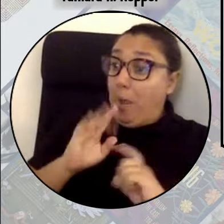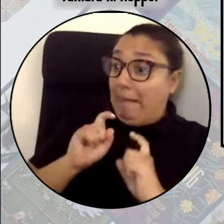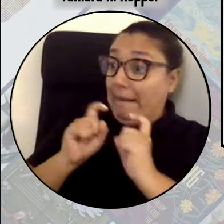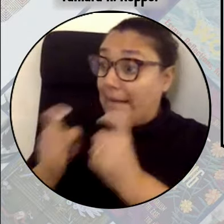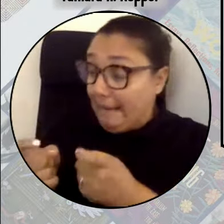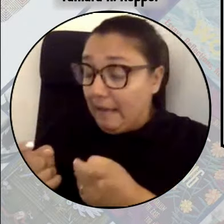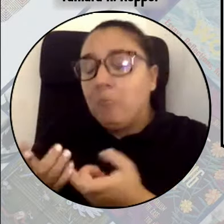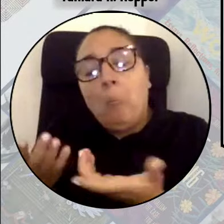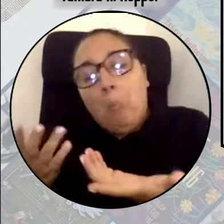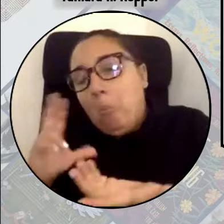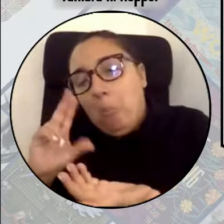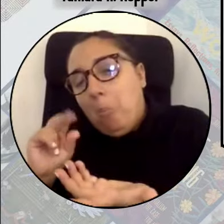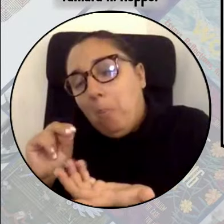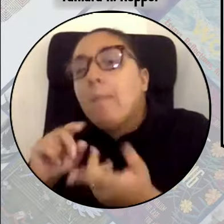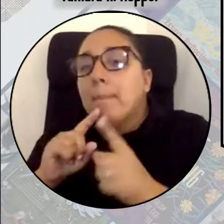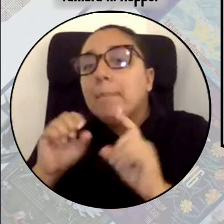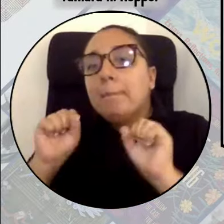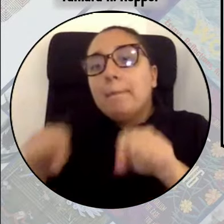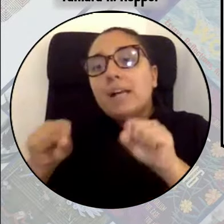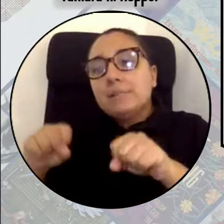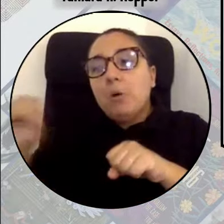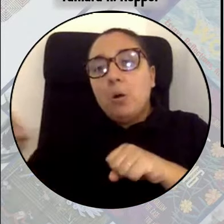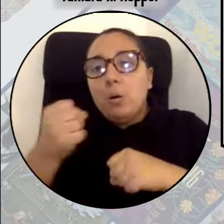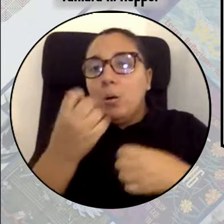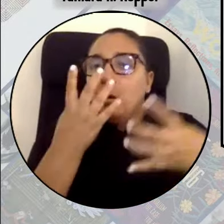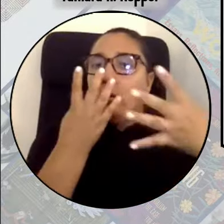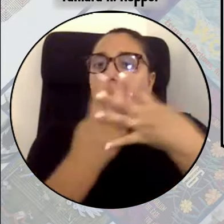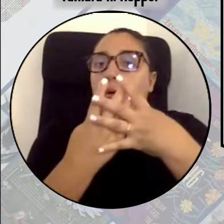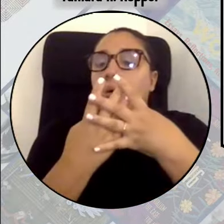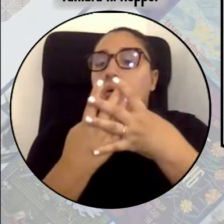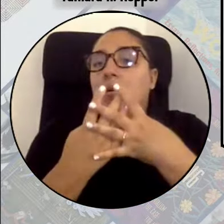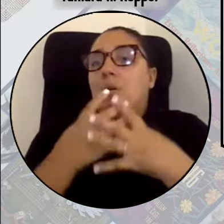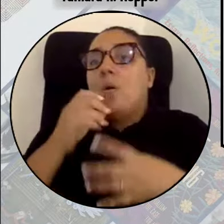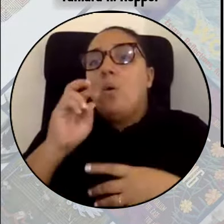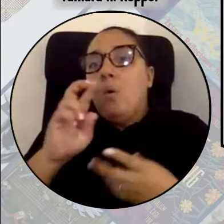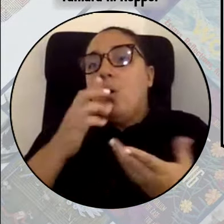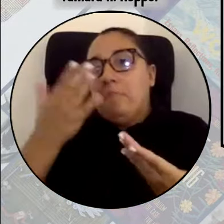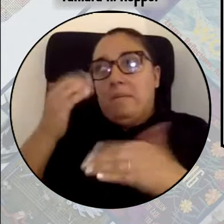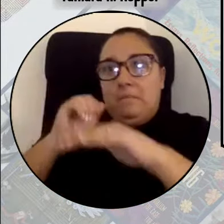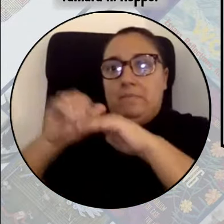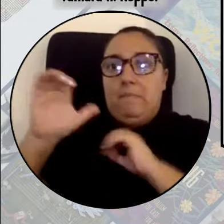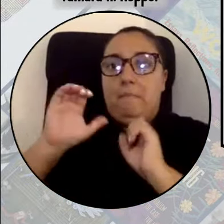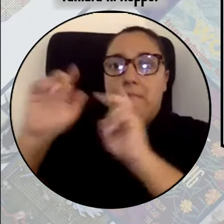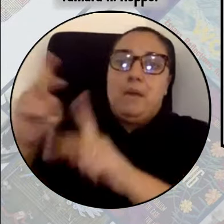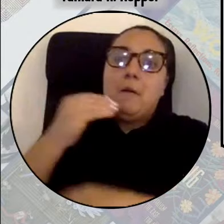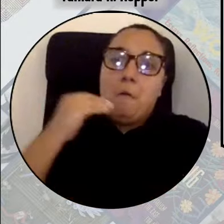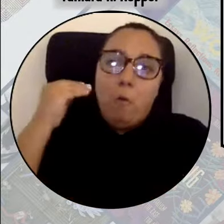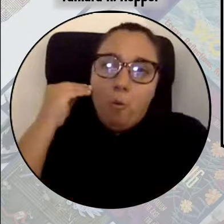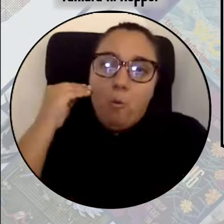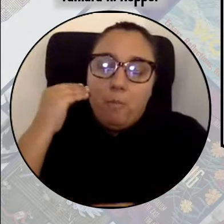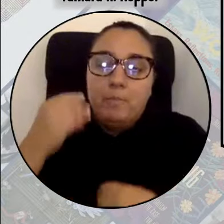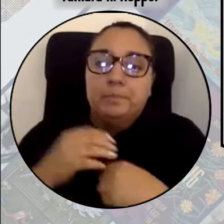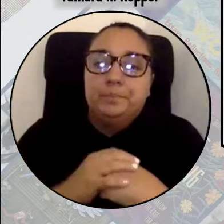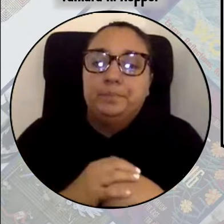deported? No, right? And so what we're seeing is really going against this, right?